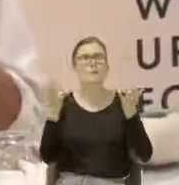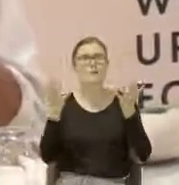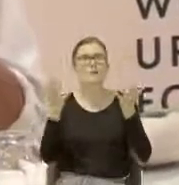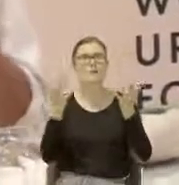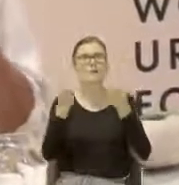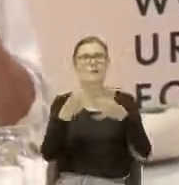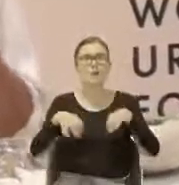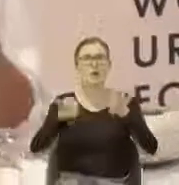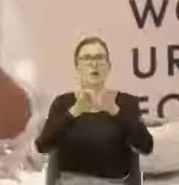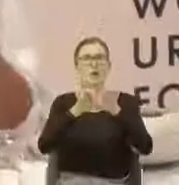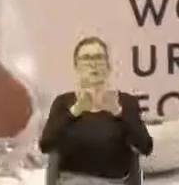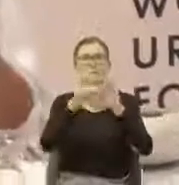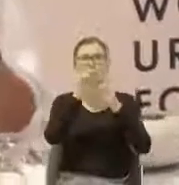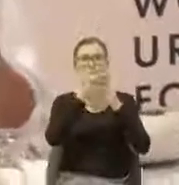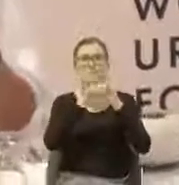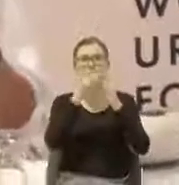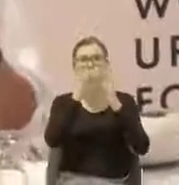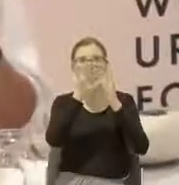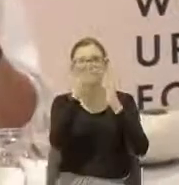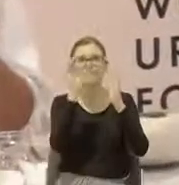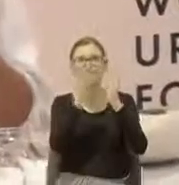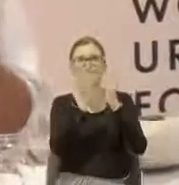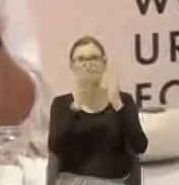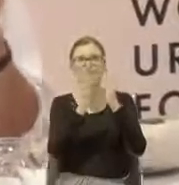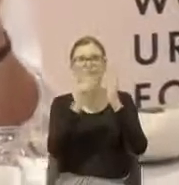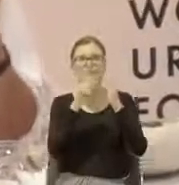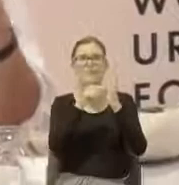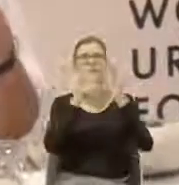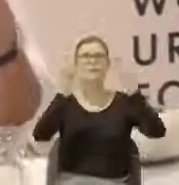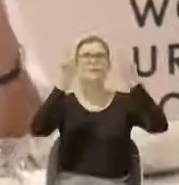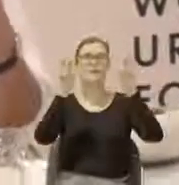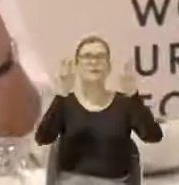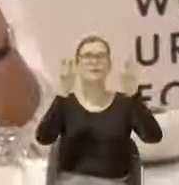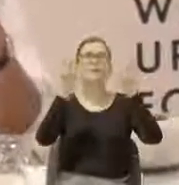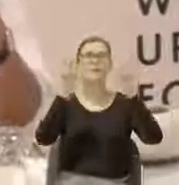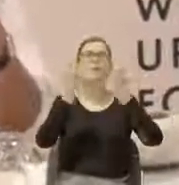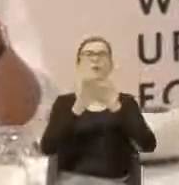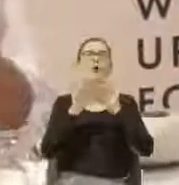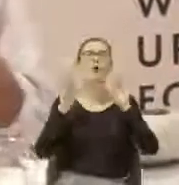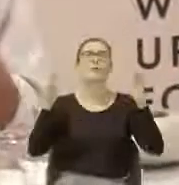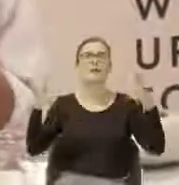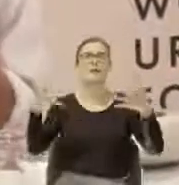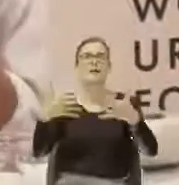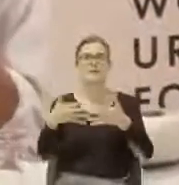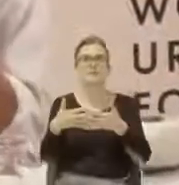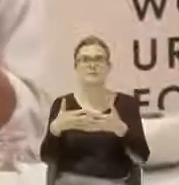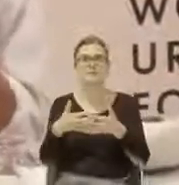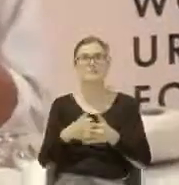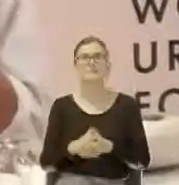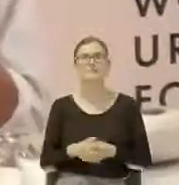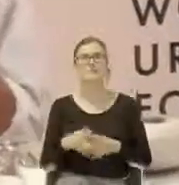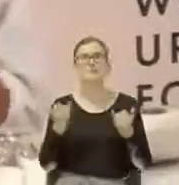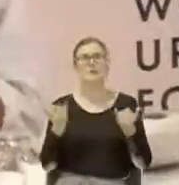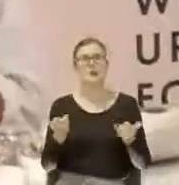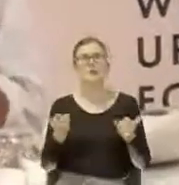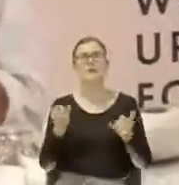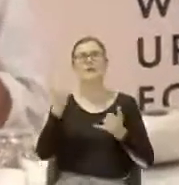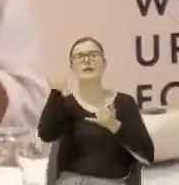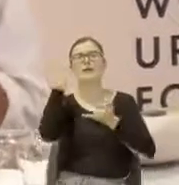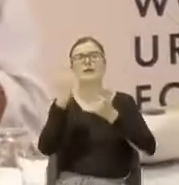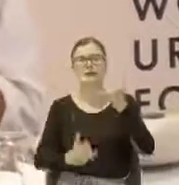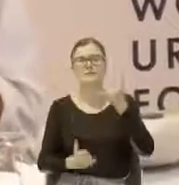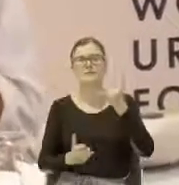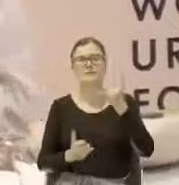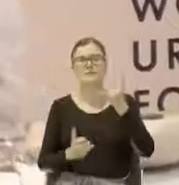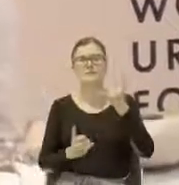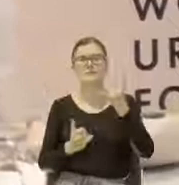consistency, but let's see how that can be taken forward. My last point, the future, as Amelia has encouraged me to look at.